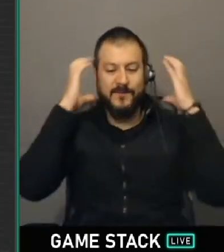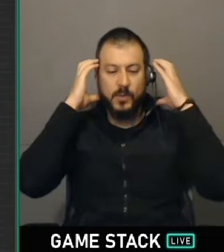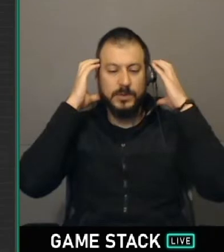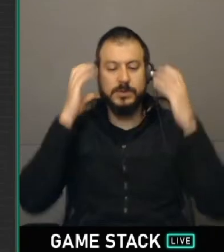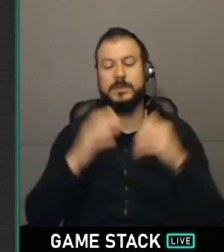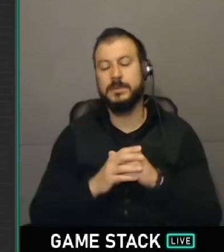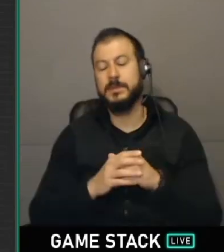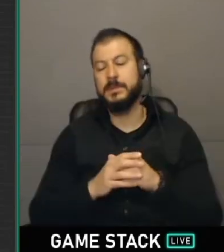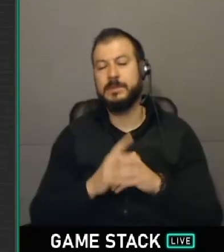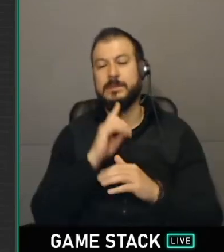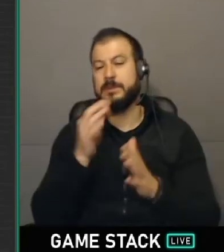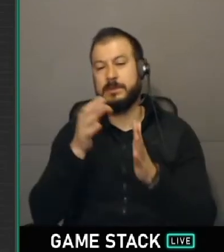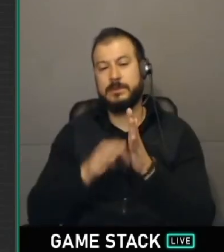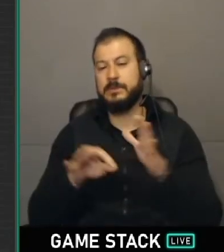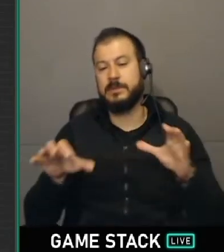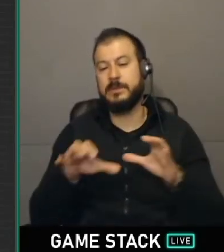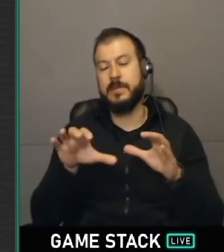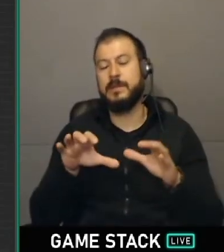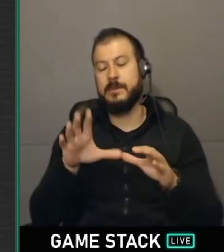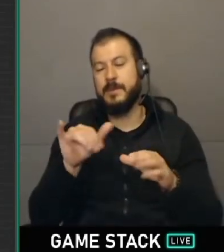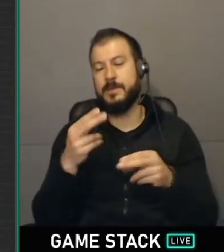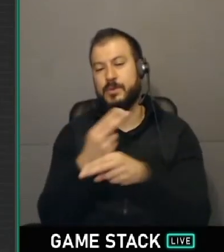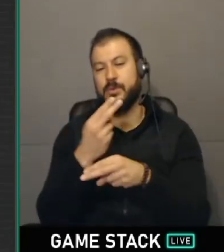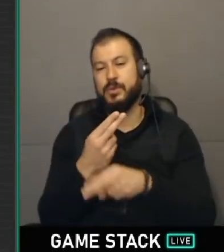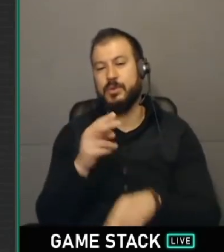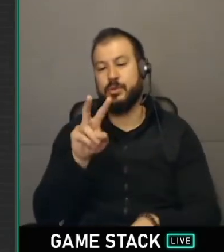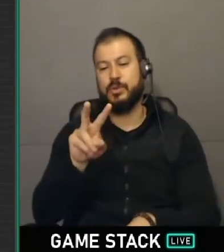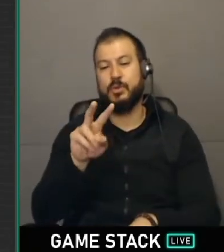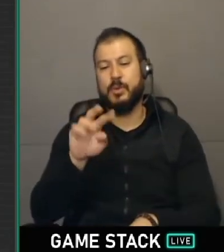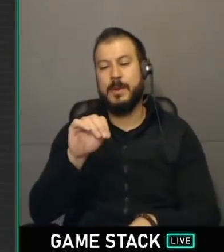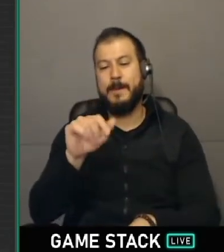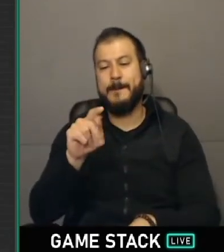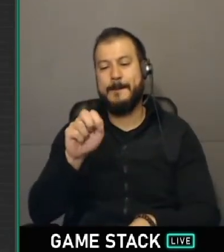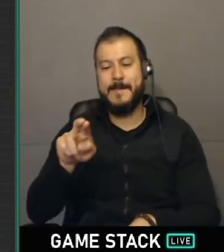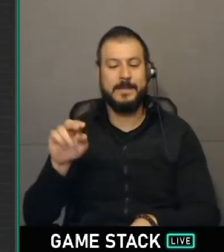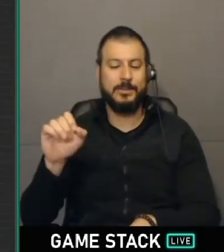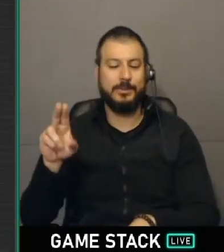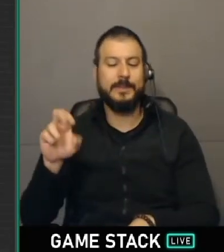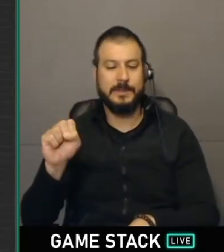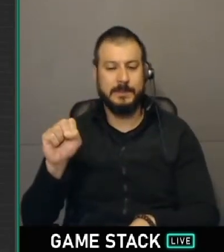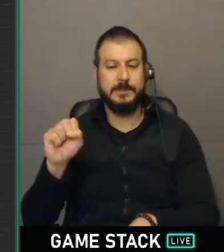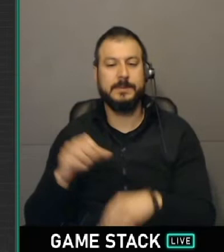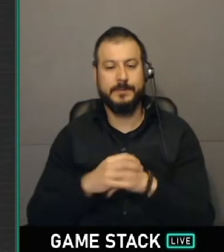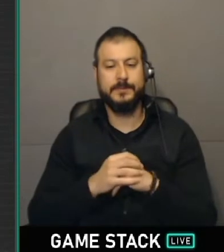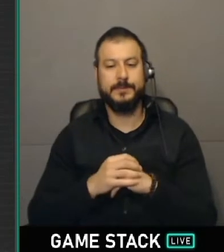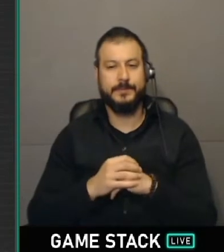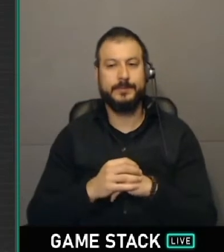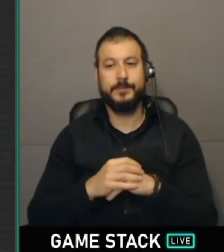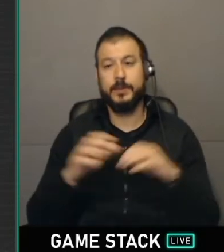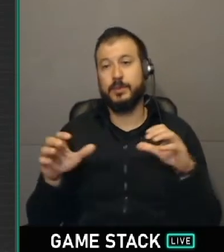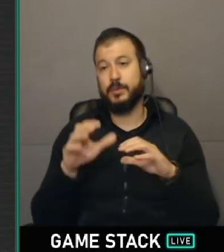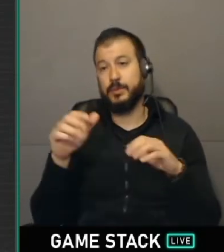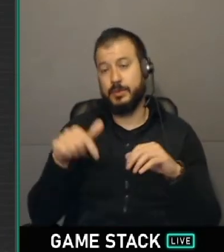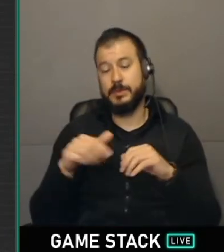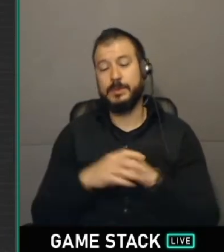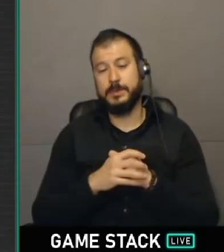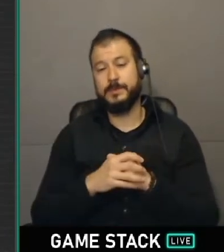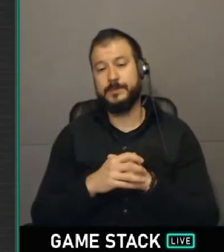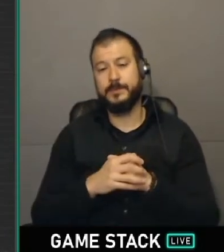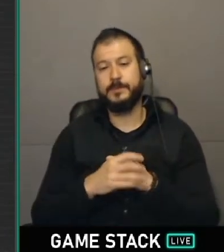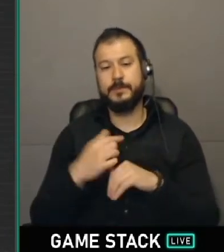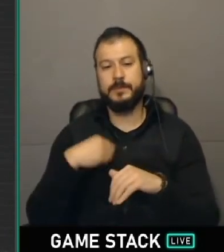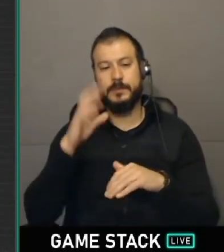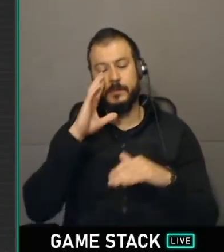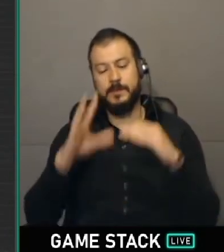done by using two master buses. To do this, I'll add a